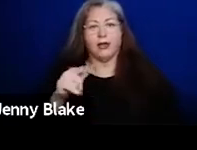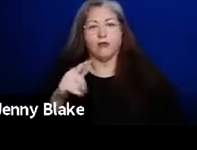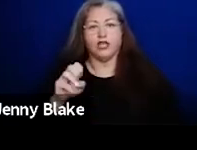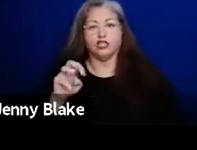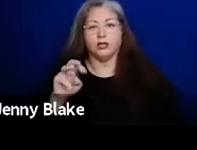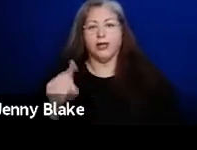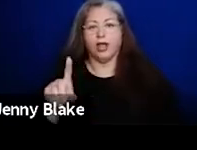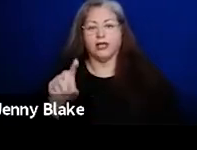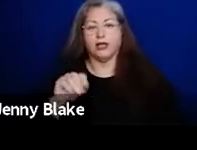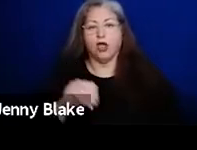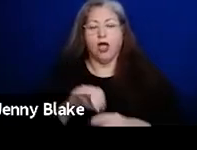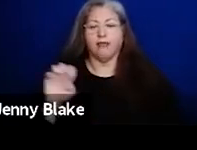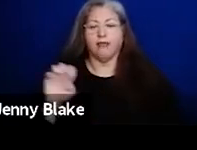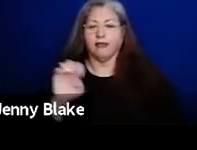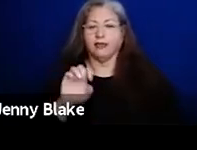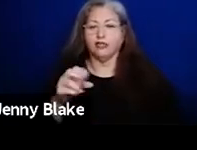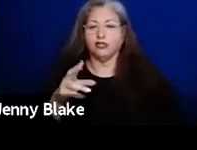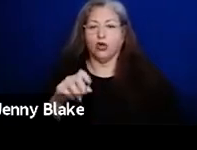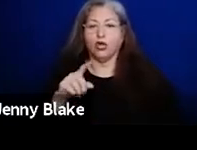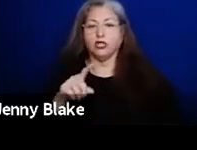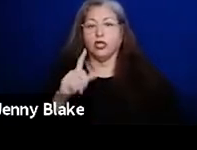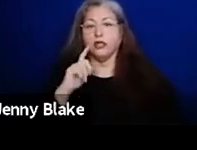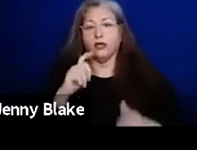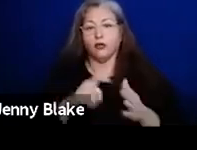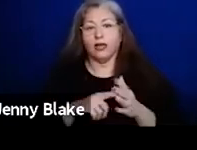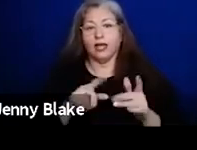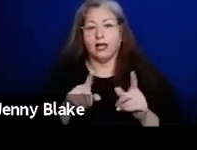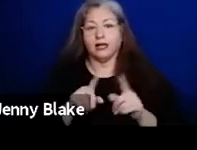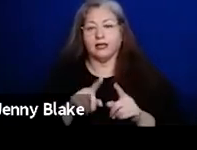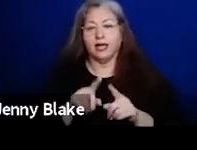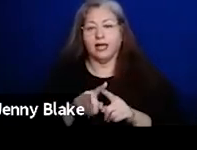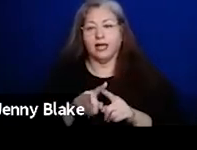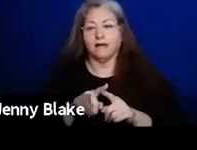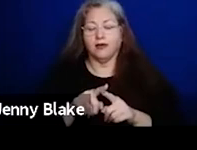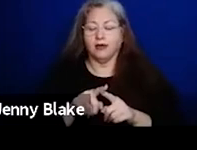Eastern Shore. She was recognized as a major